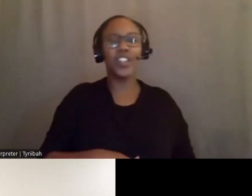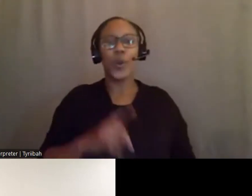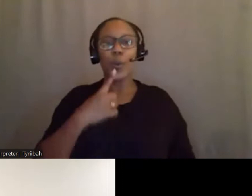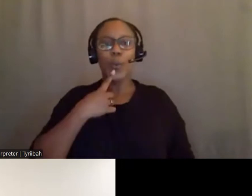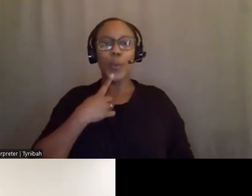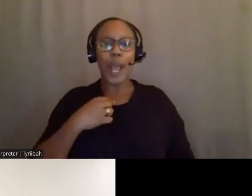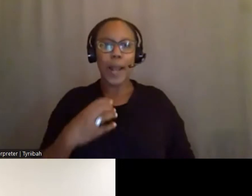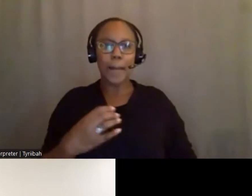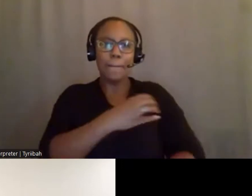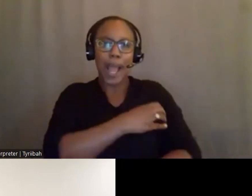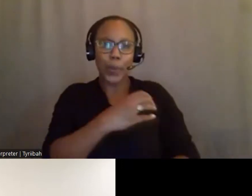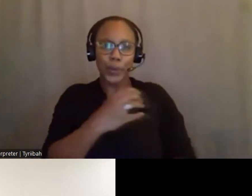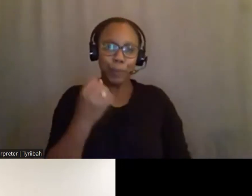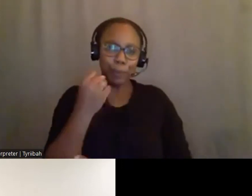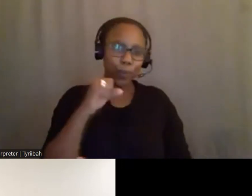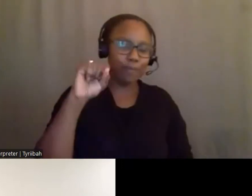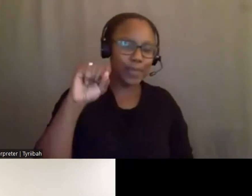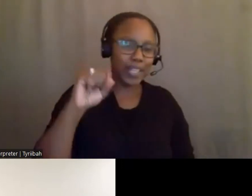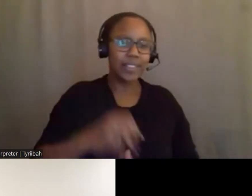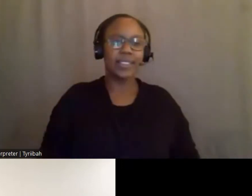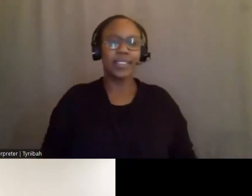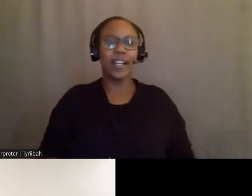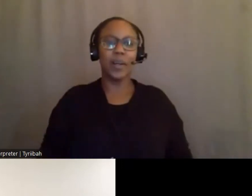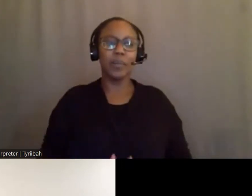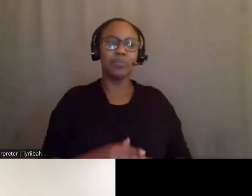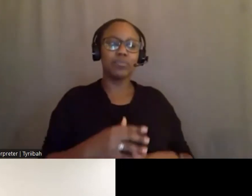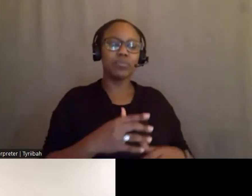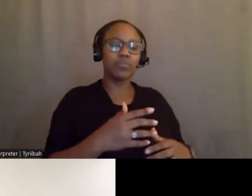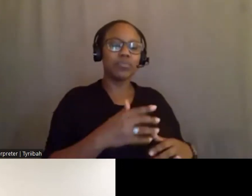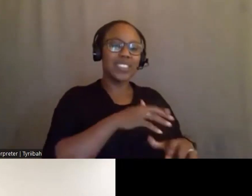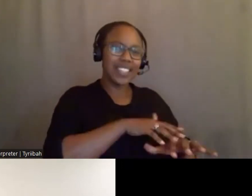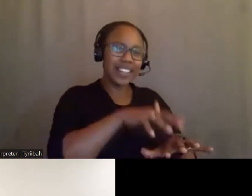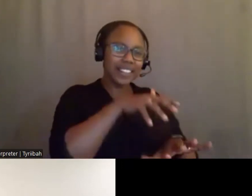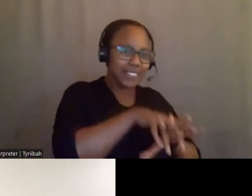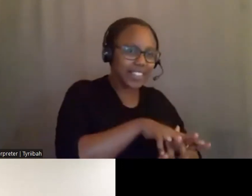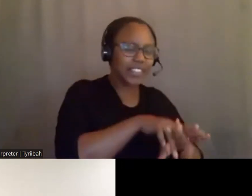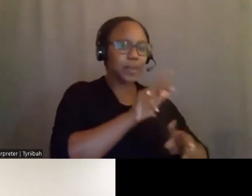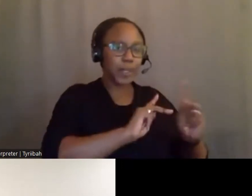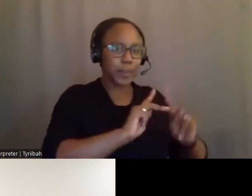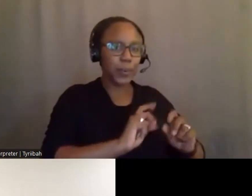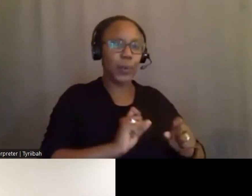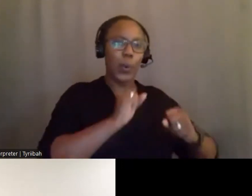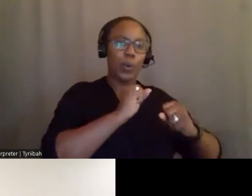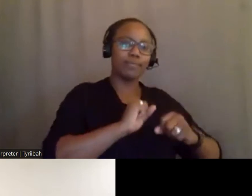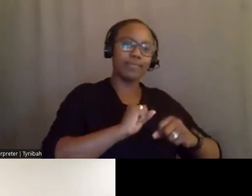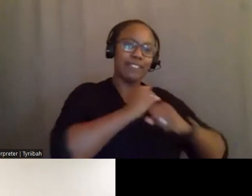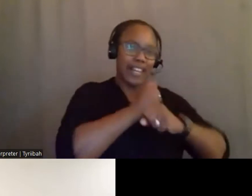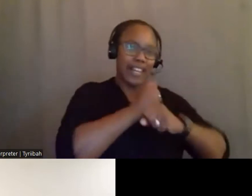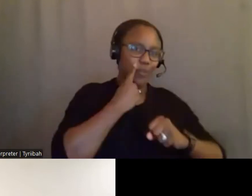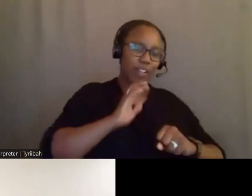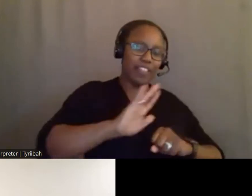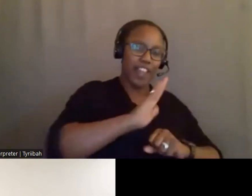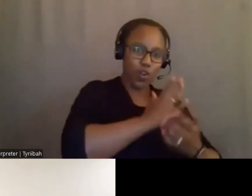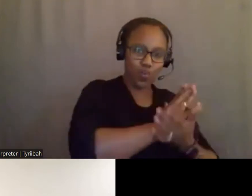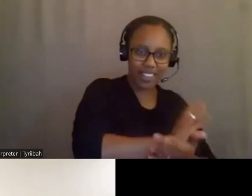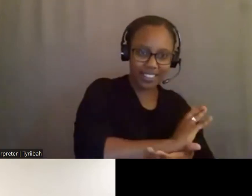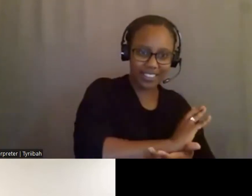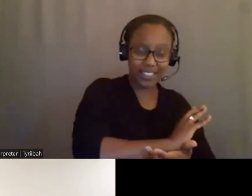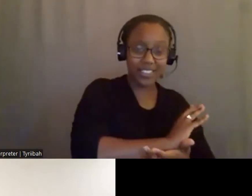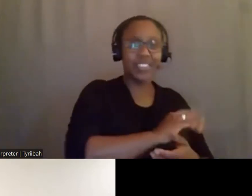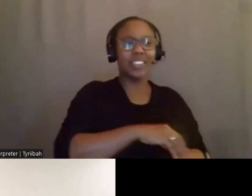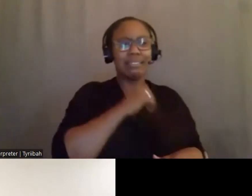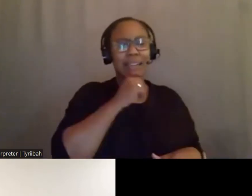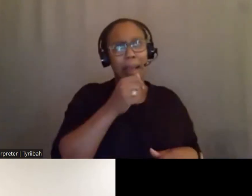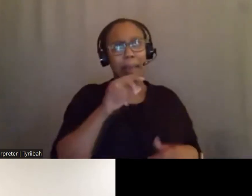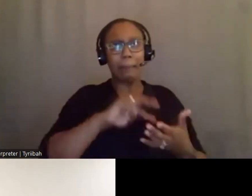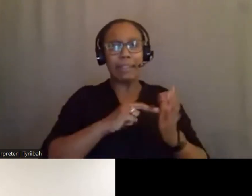people working for their own kind of version of civil rights, which is not necessarily inclusion in the United States, but more so